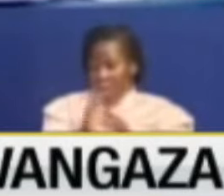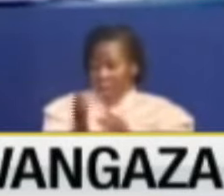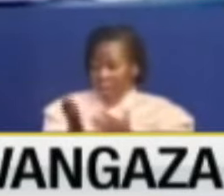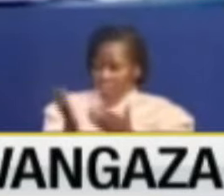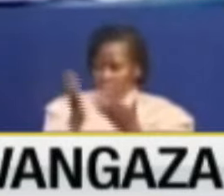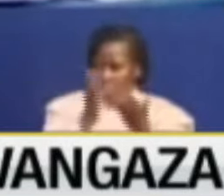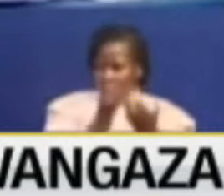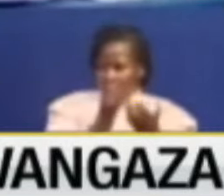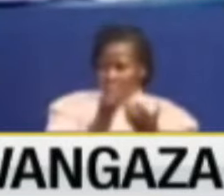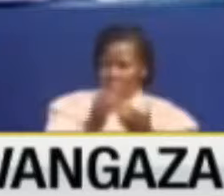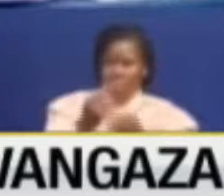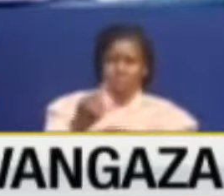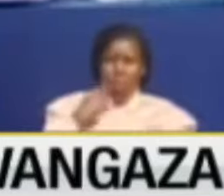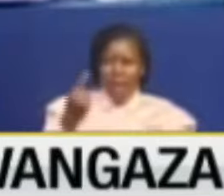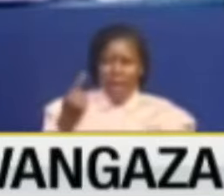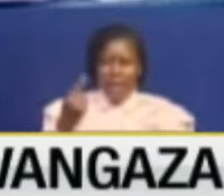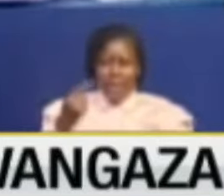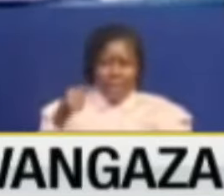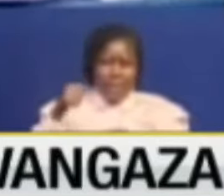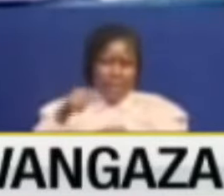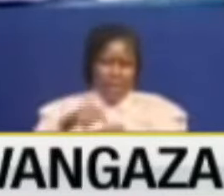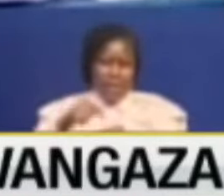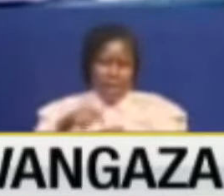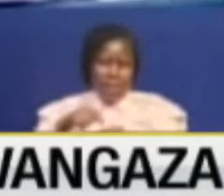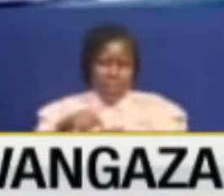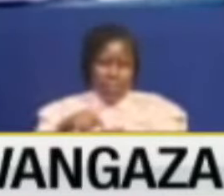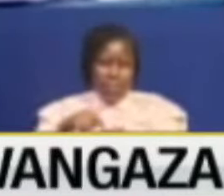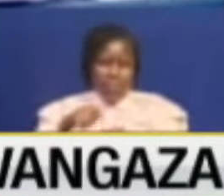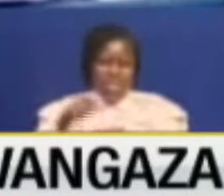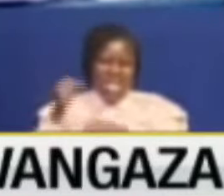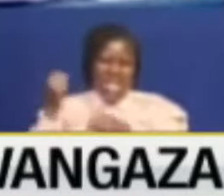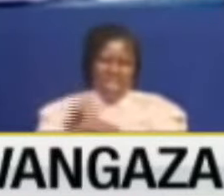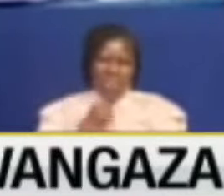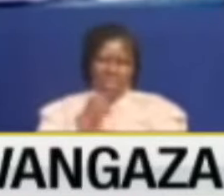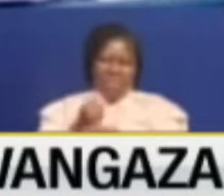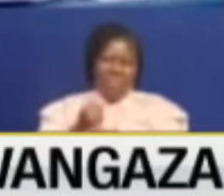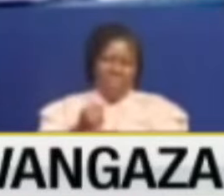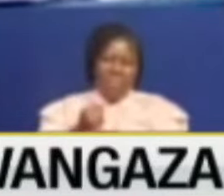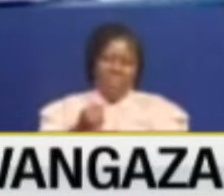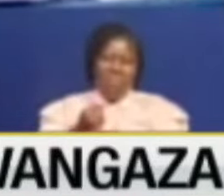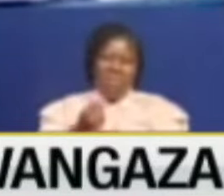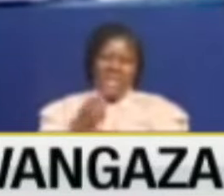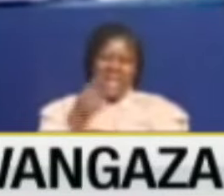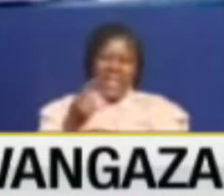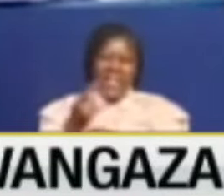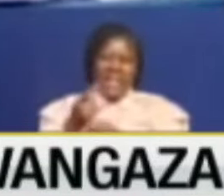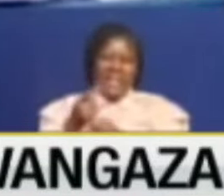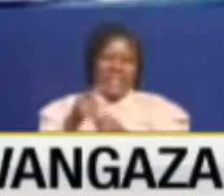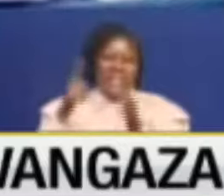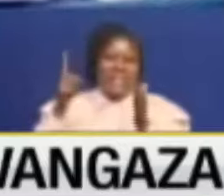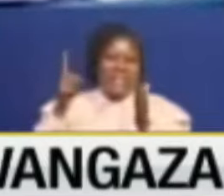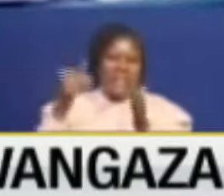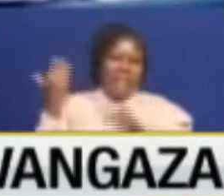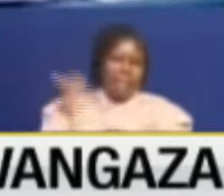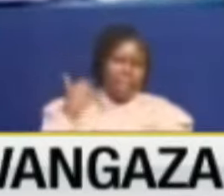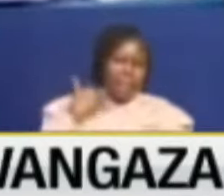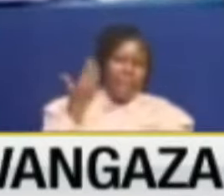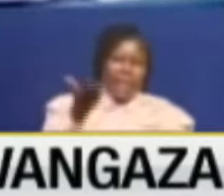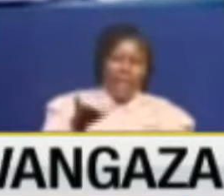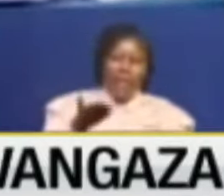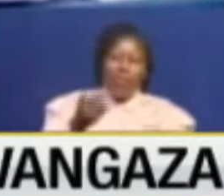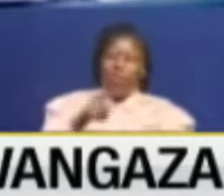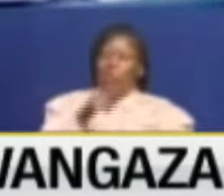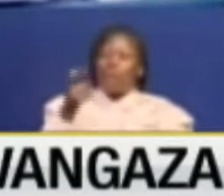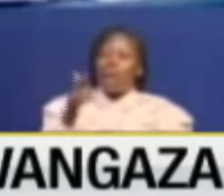here 100 times. You cannot victimize her because those who torment her